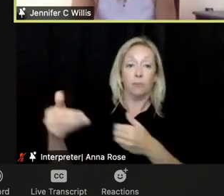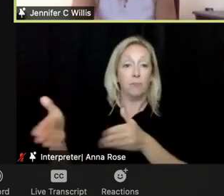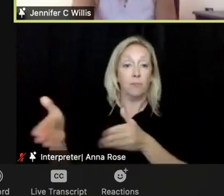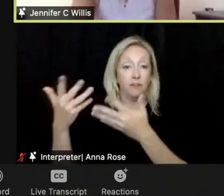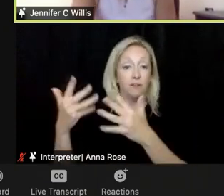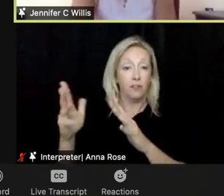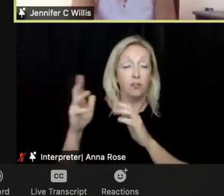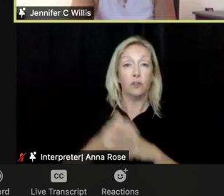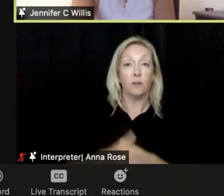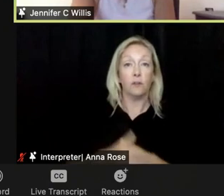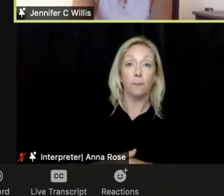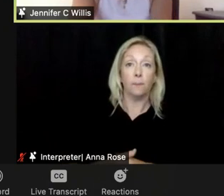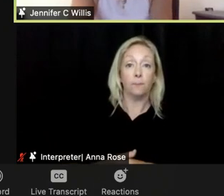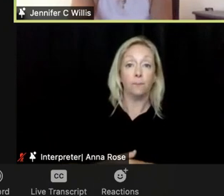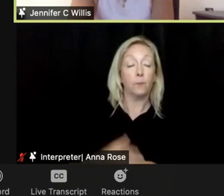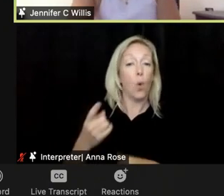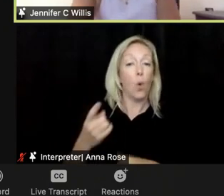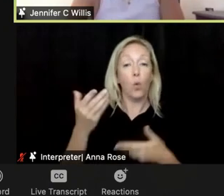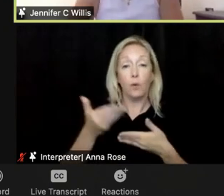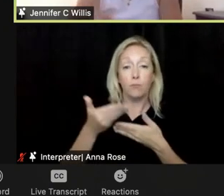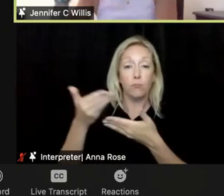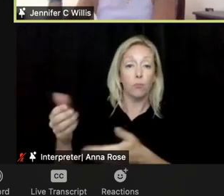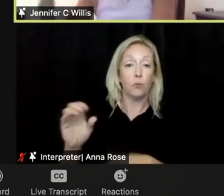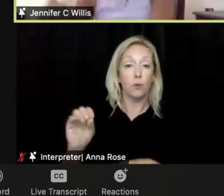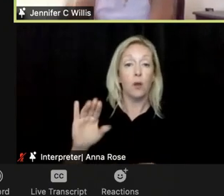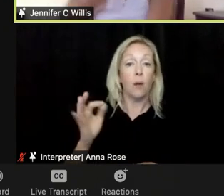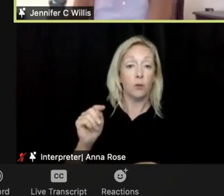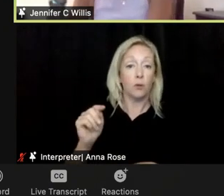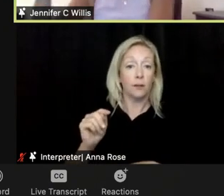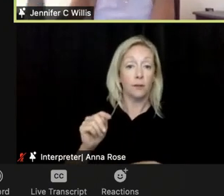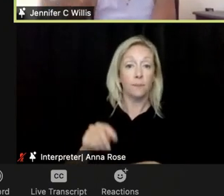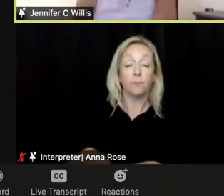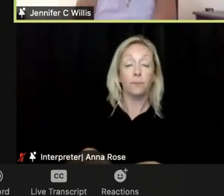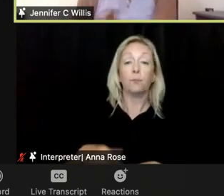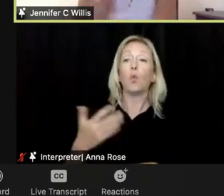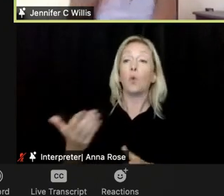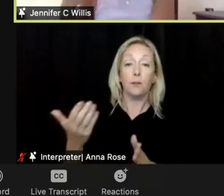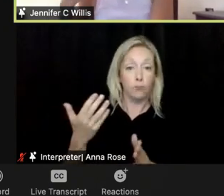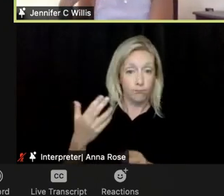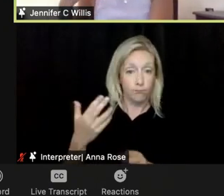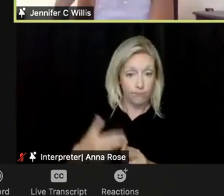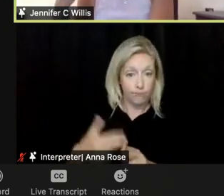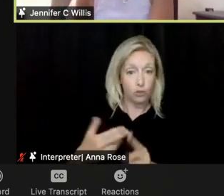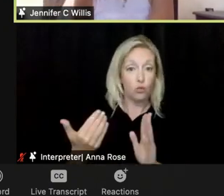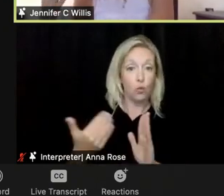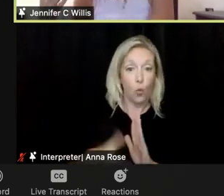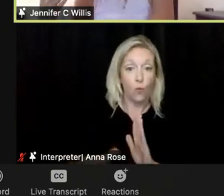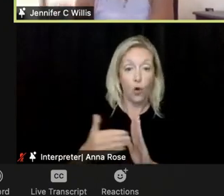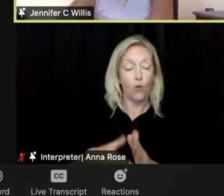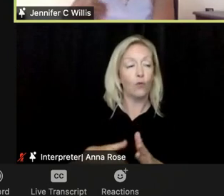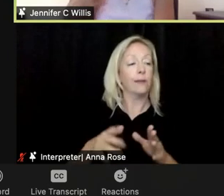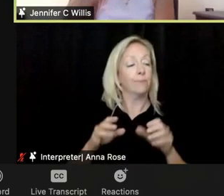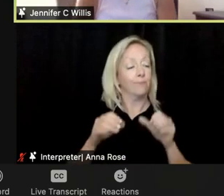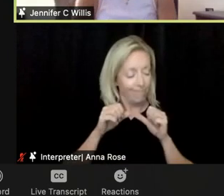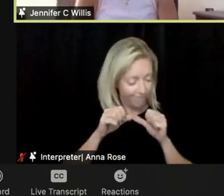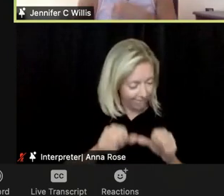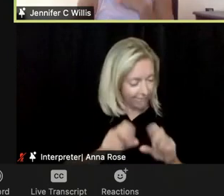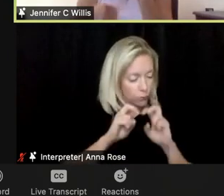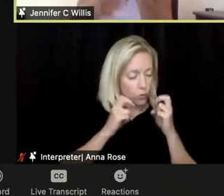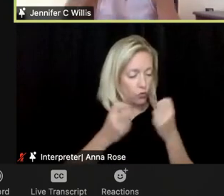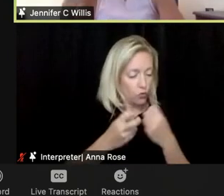So like I said, we take it with us to the activity. We refer to it frequently again. We are still here at circle time. We